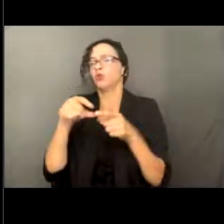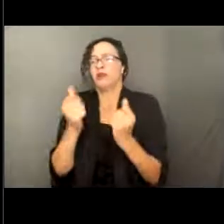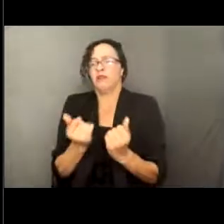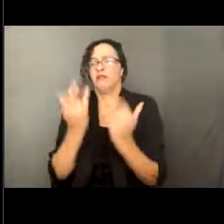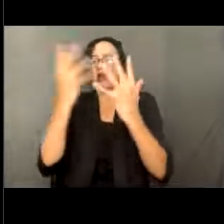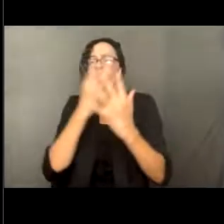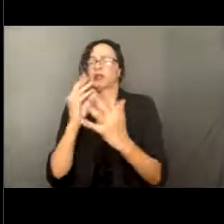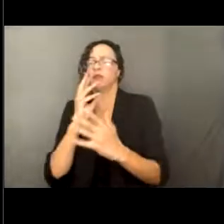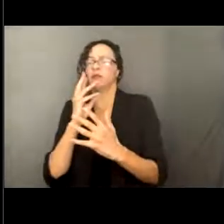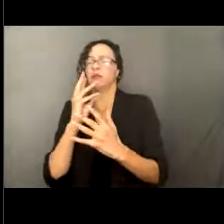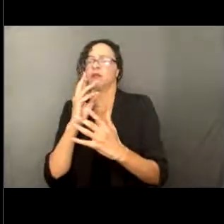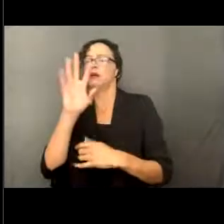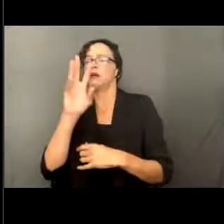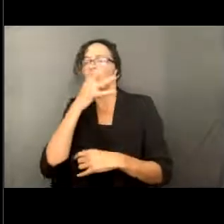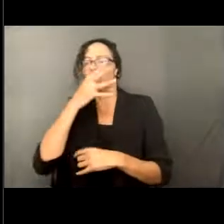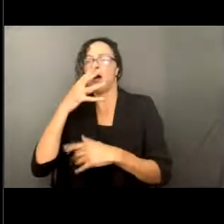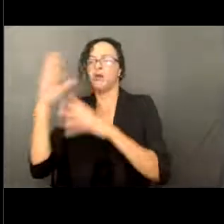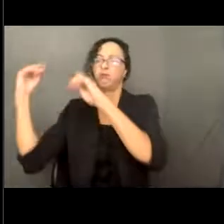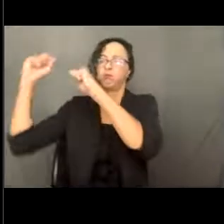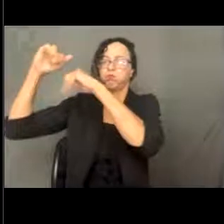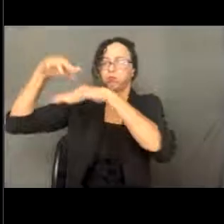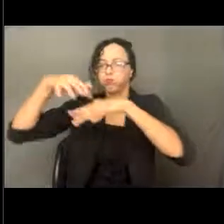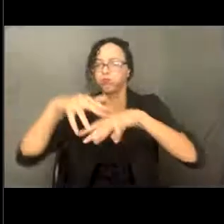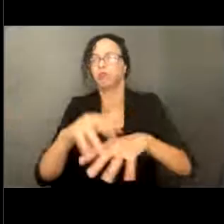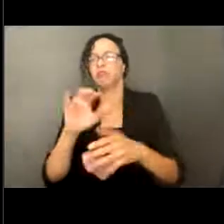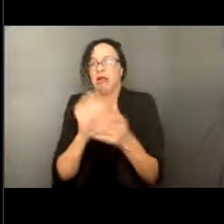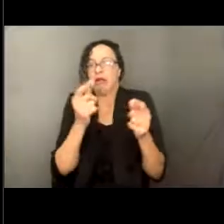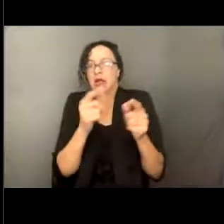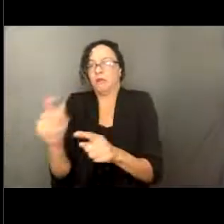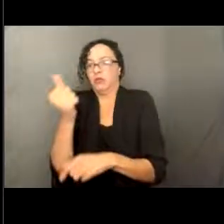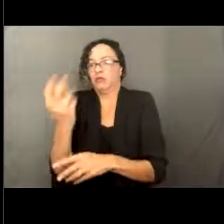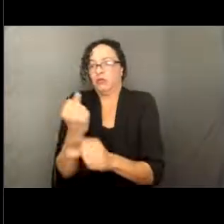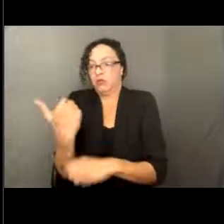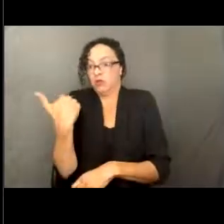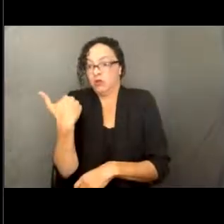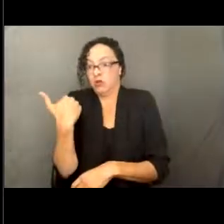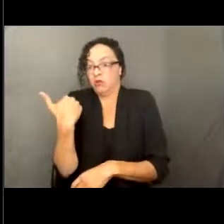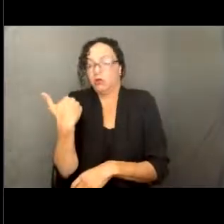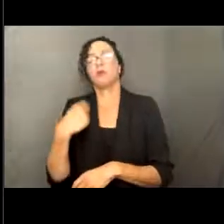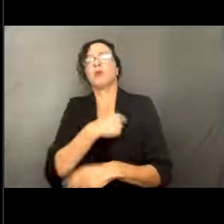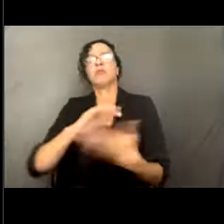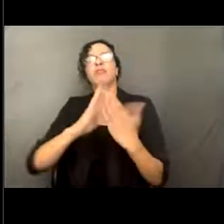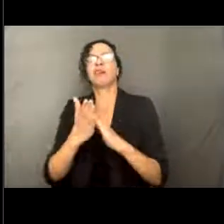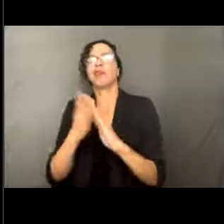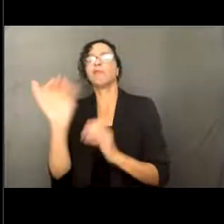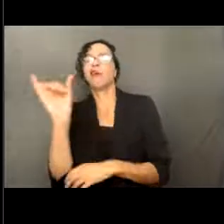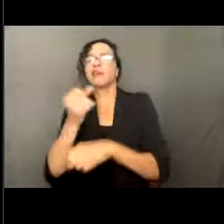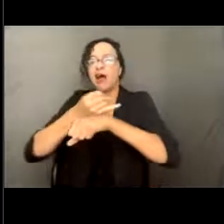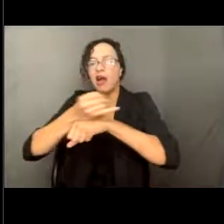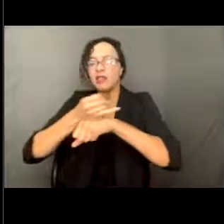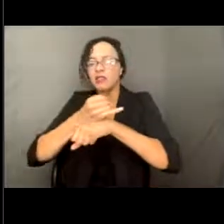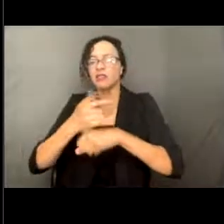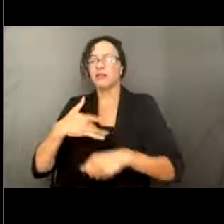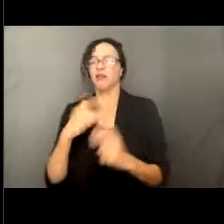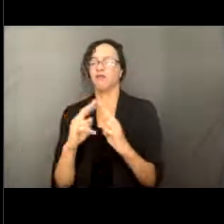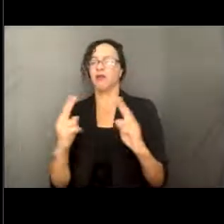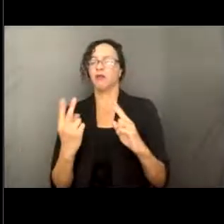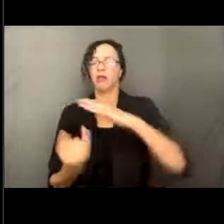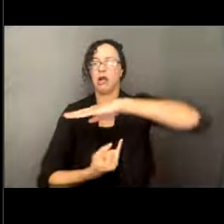quickly into an island, very isolated. So we're very, very, very dependent on that. And with our jobs, housing, and